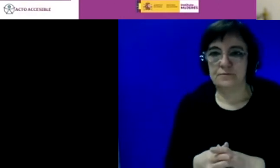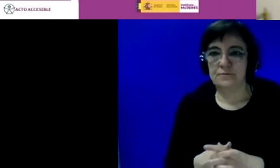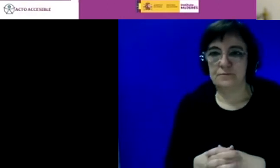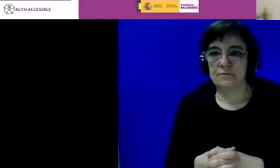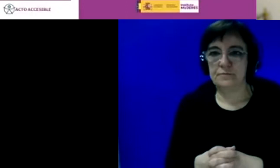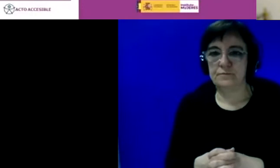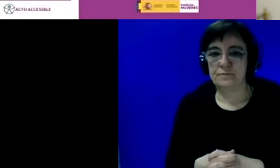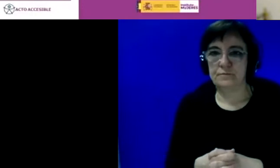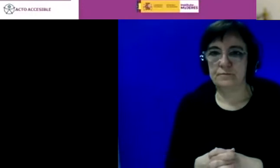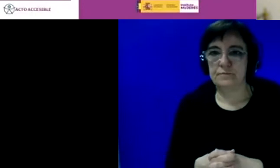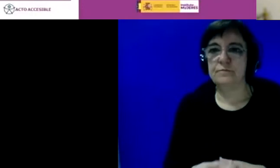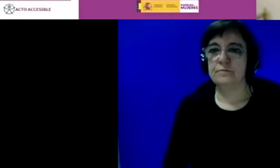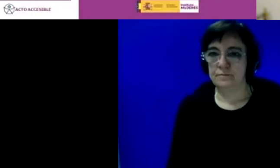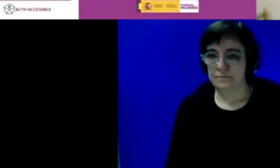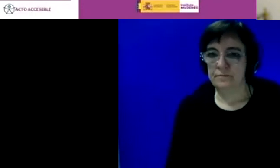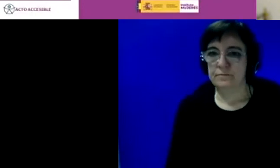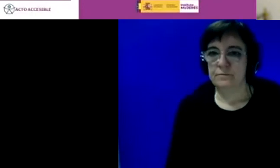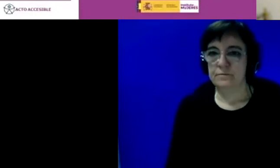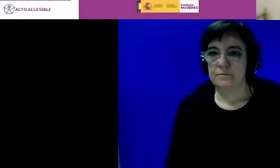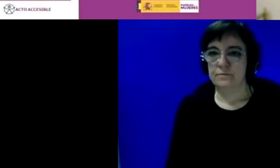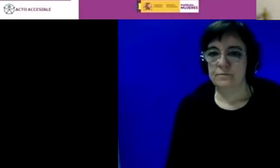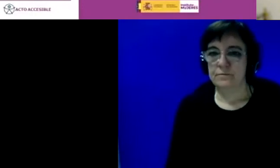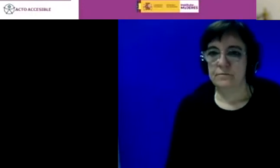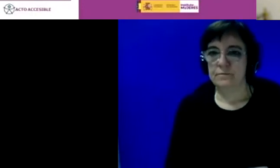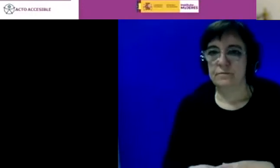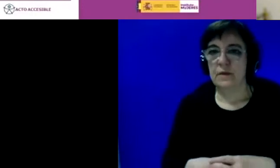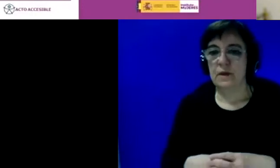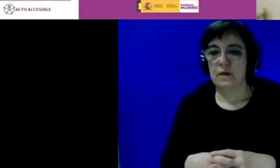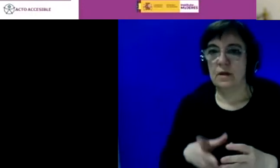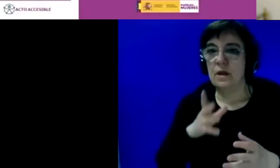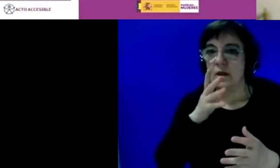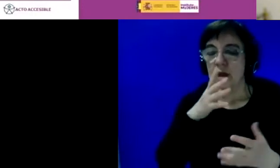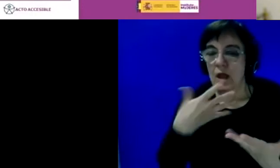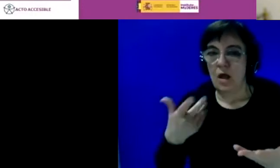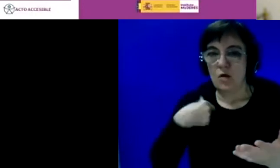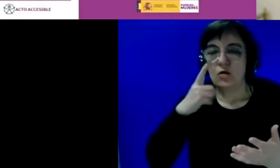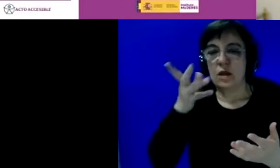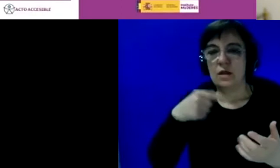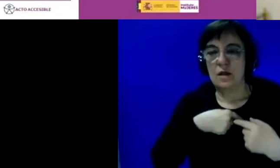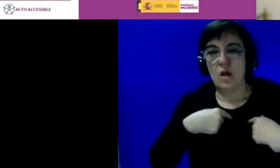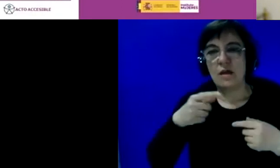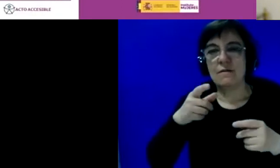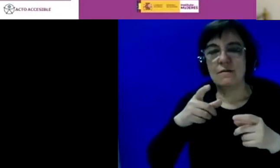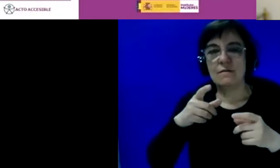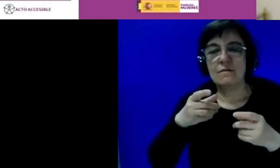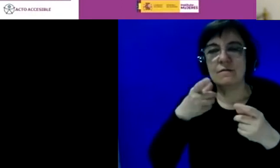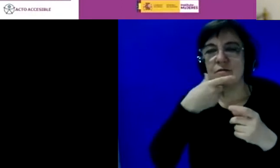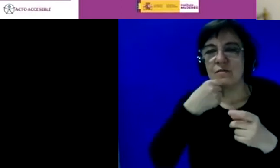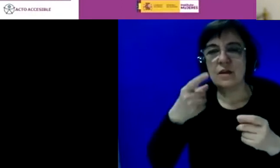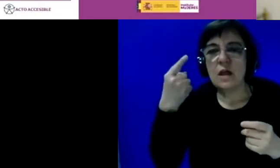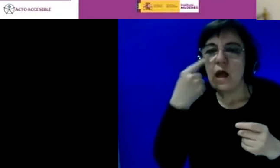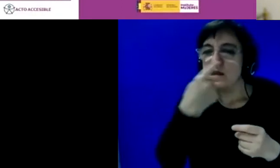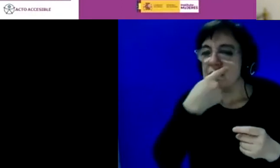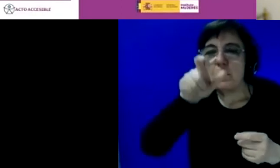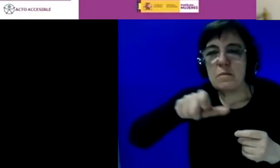de Ucrania con el calor en el corazón que nos ha facilitado testimonios en primera persona.